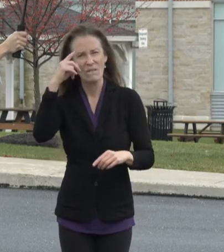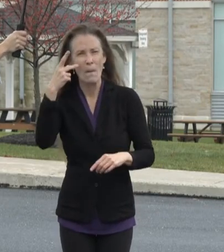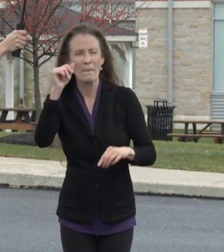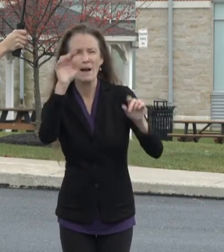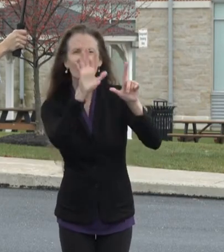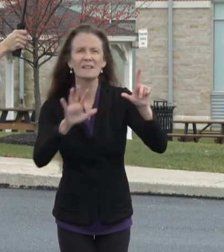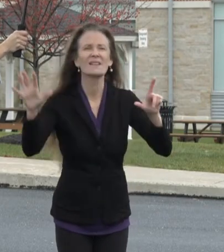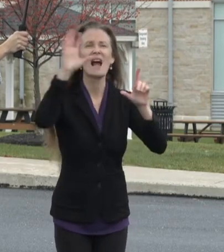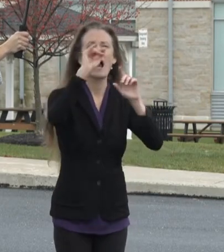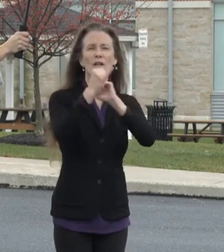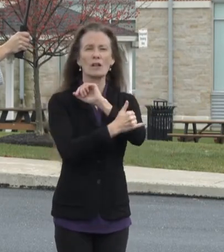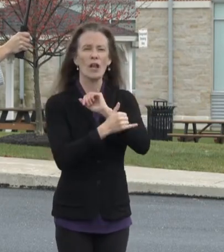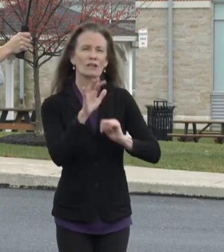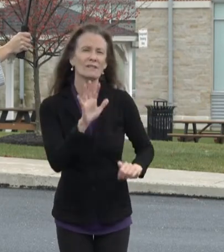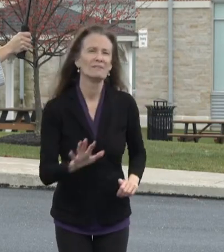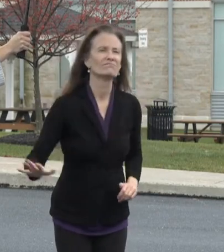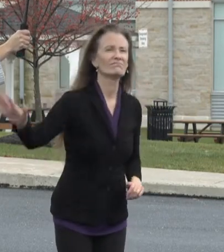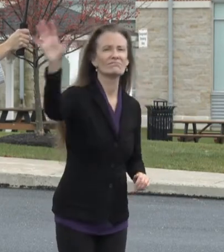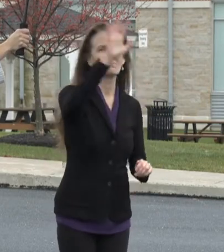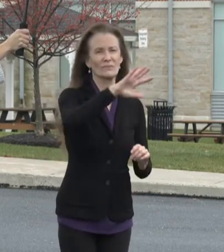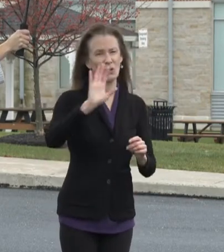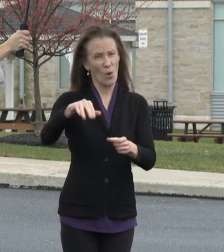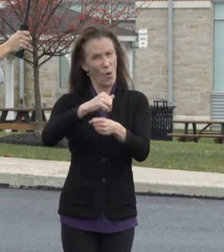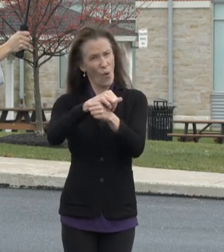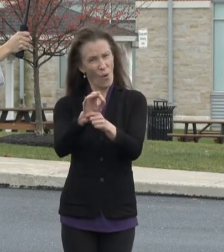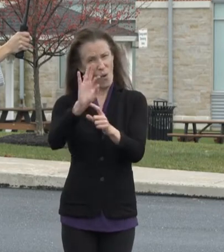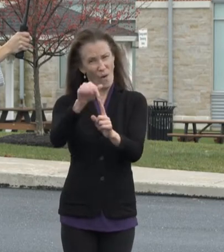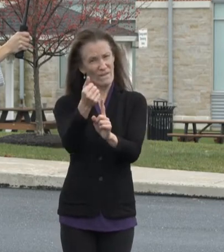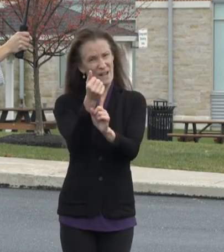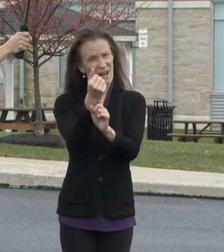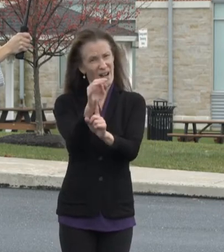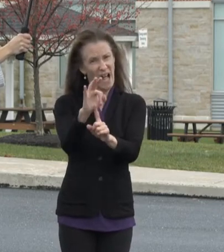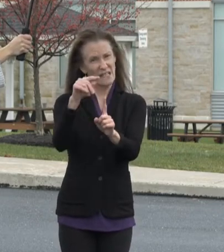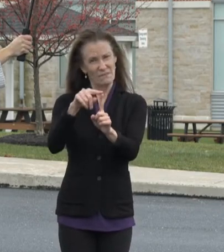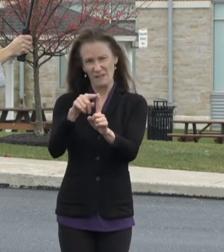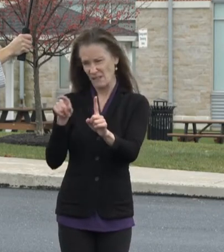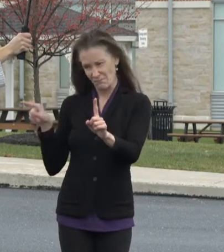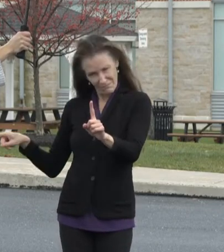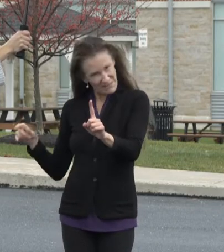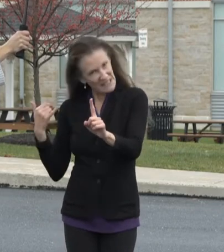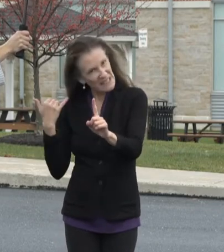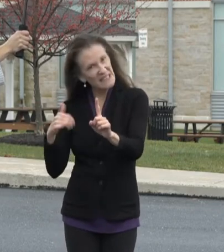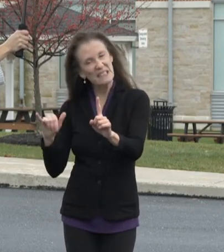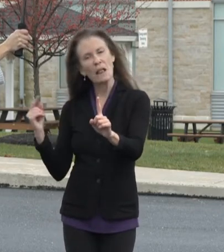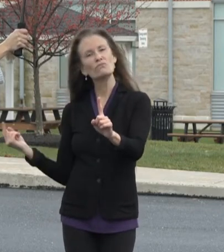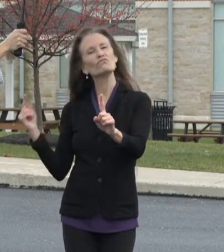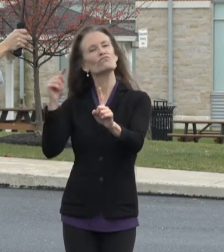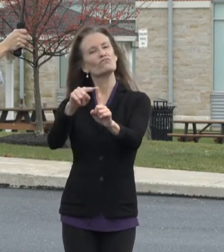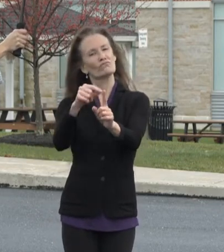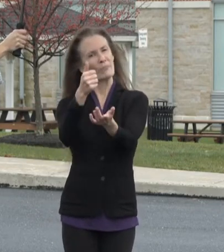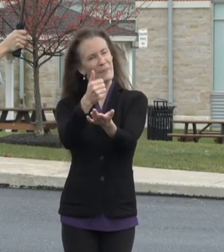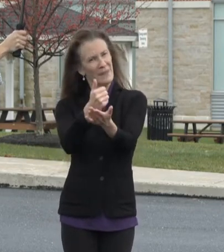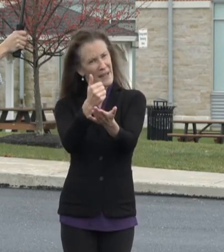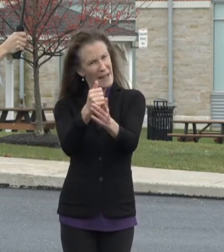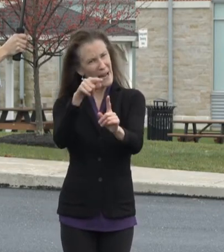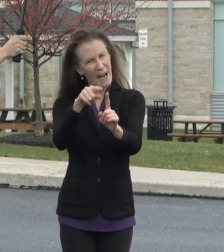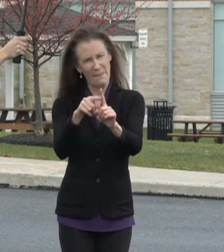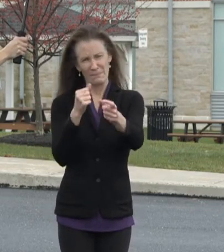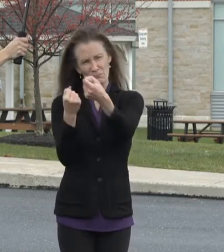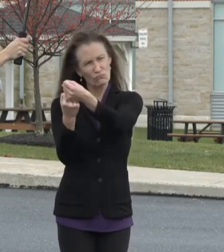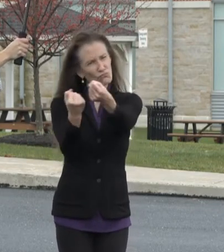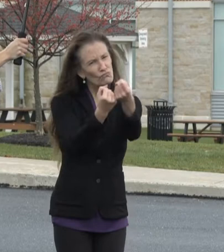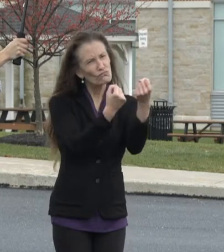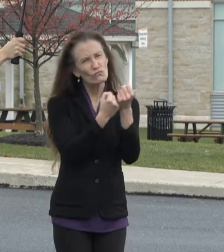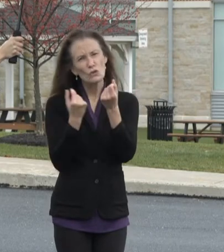The COVID-19 pandemic is no different in the fact that the National Guard has provided several key support functions throughout the pandemic. As you've